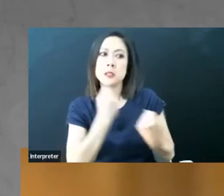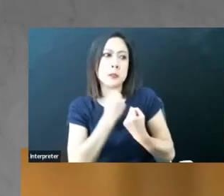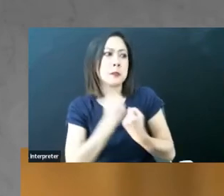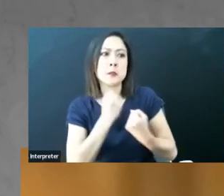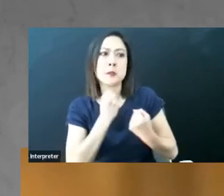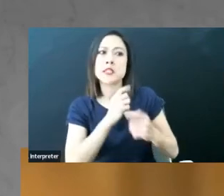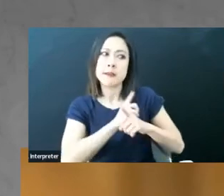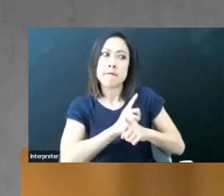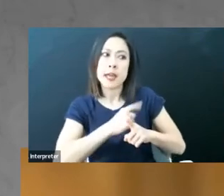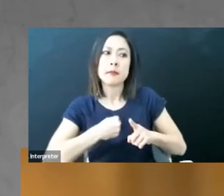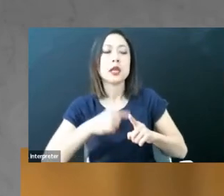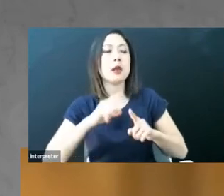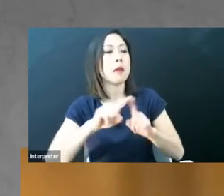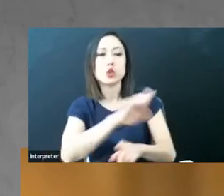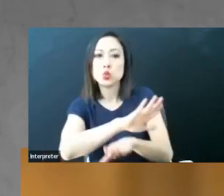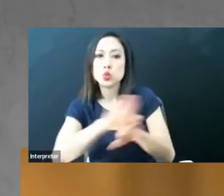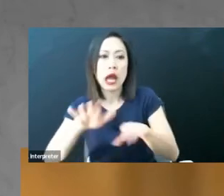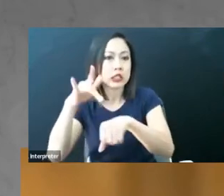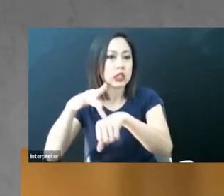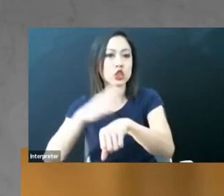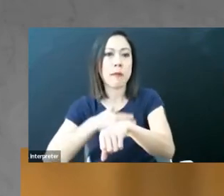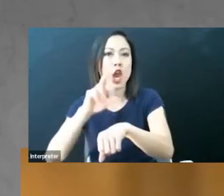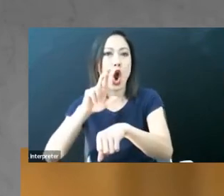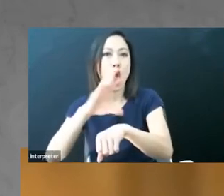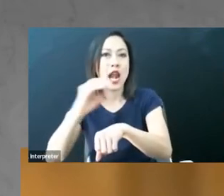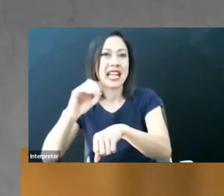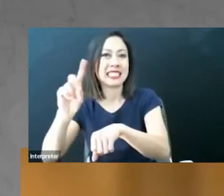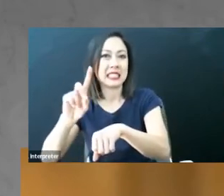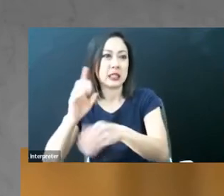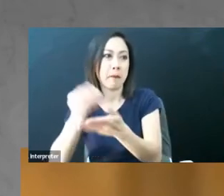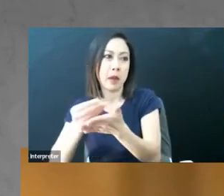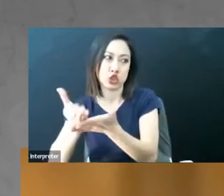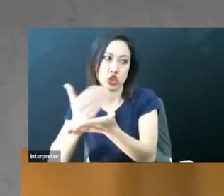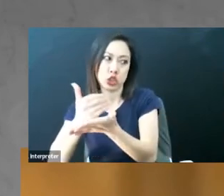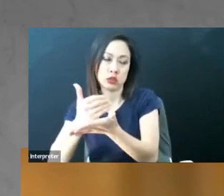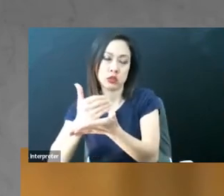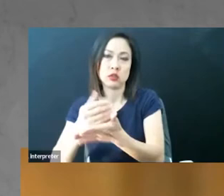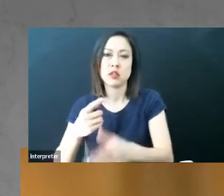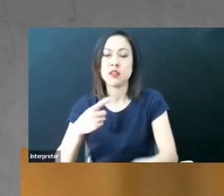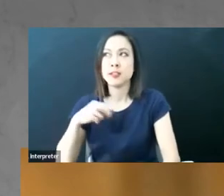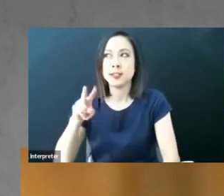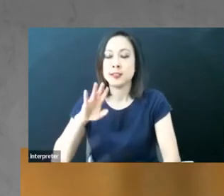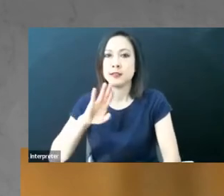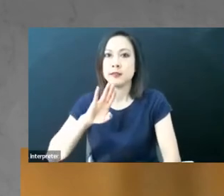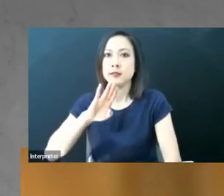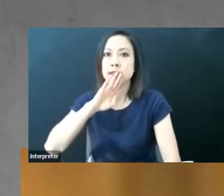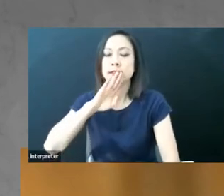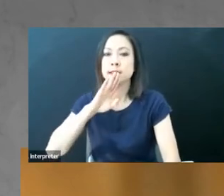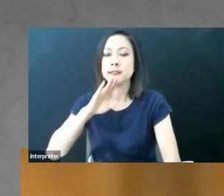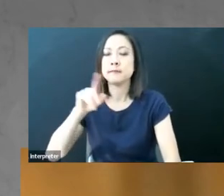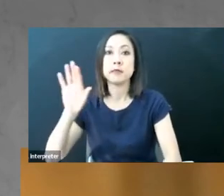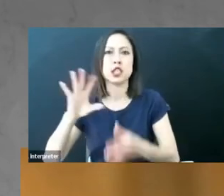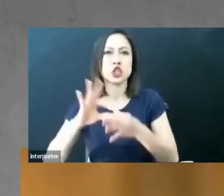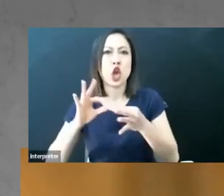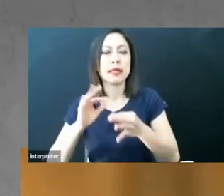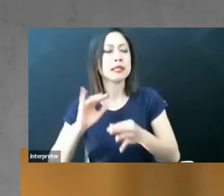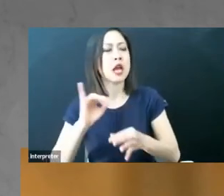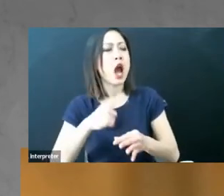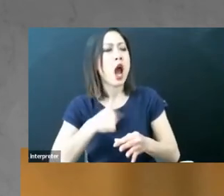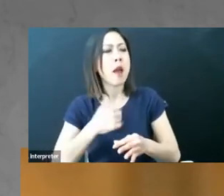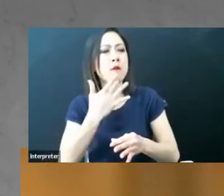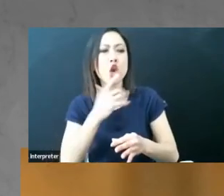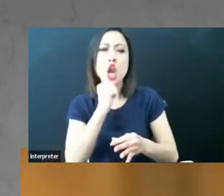is. And it was frustrating, but his comment was, I would rather not be an independent company.